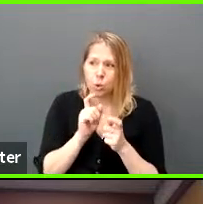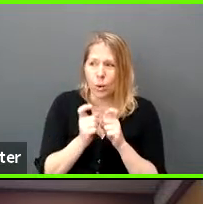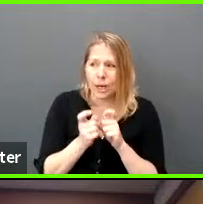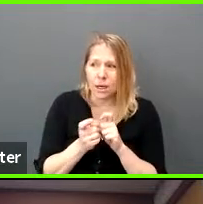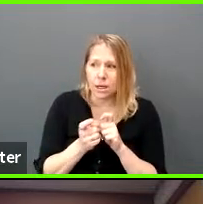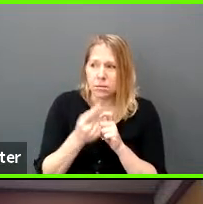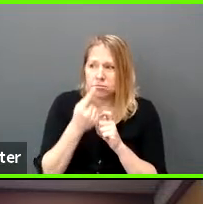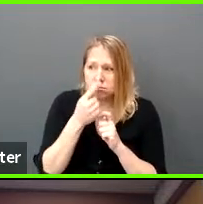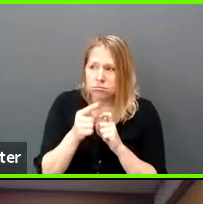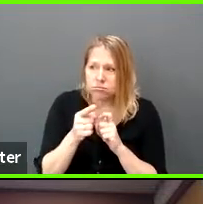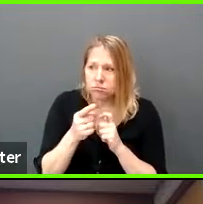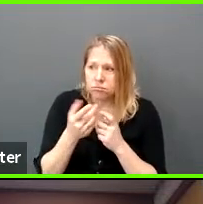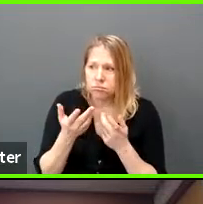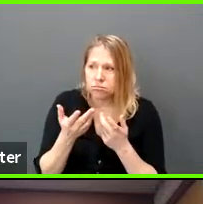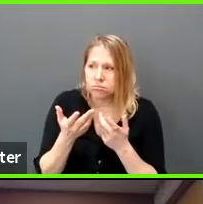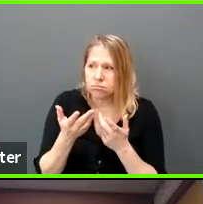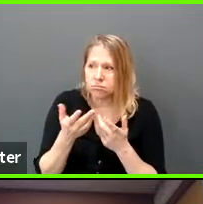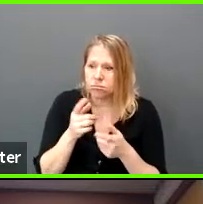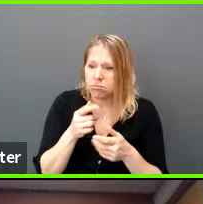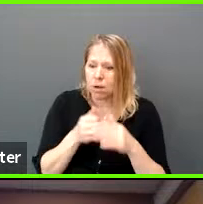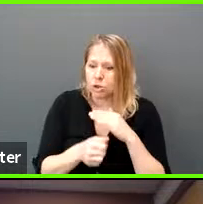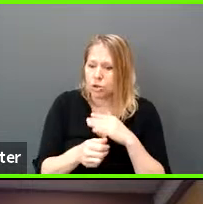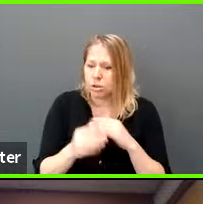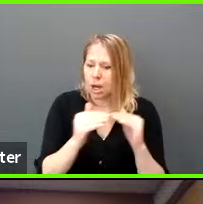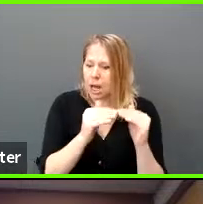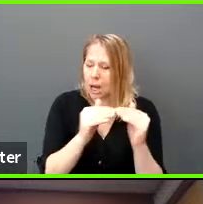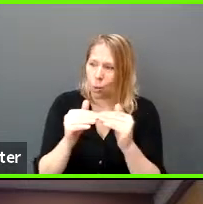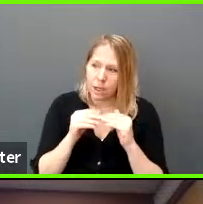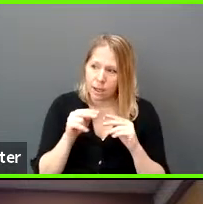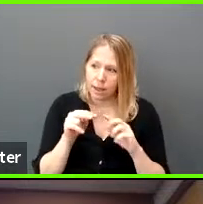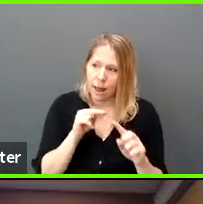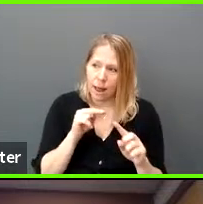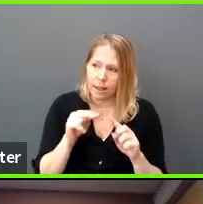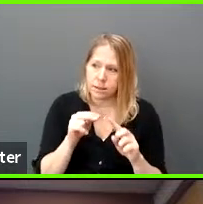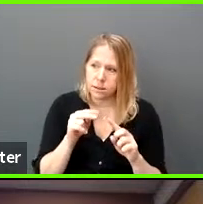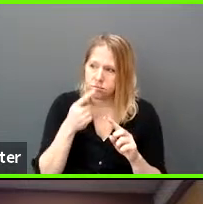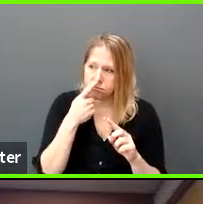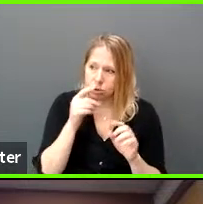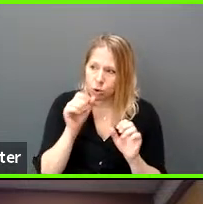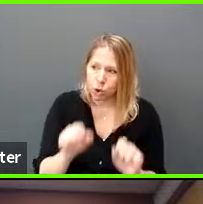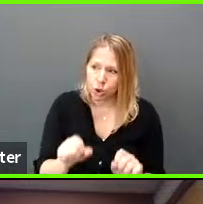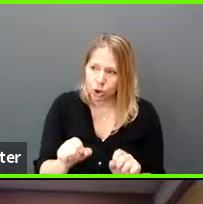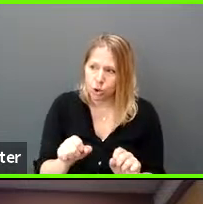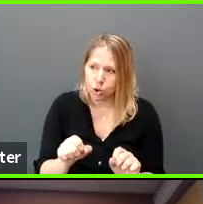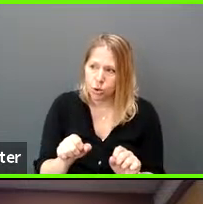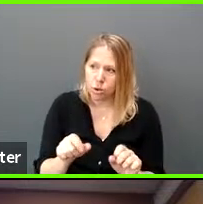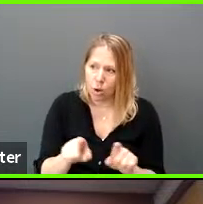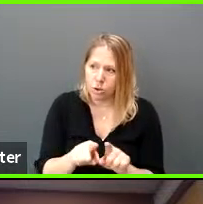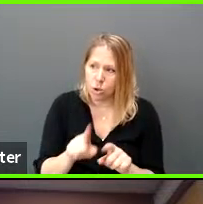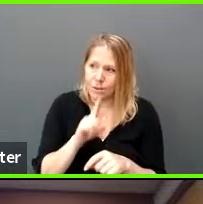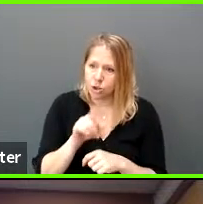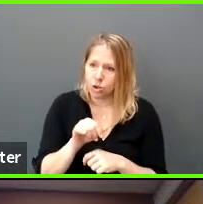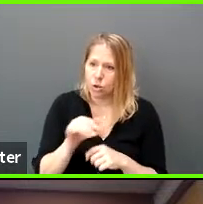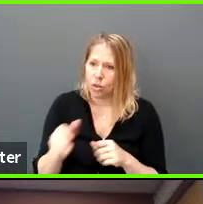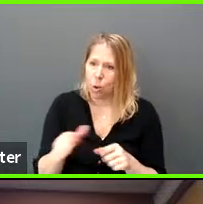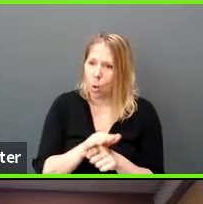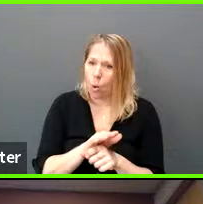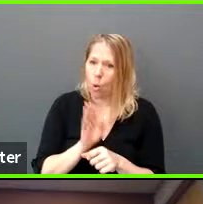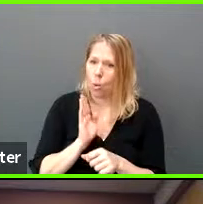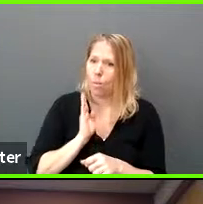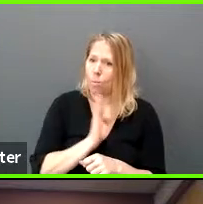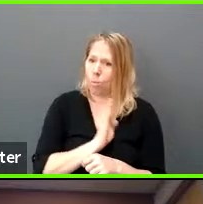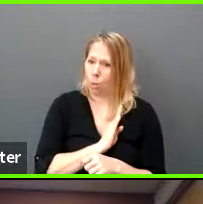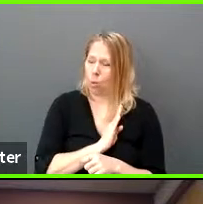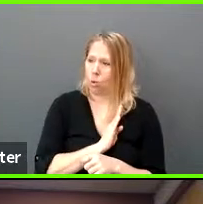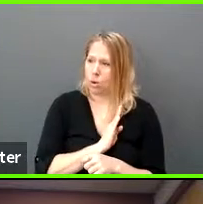them, where it's under a equity lens, could you also then make sure that the whole board gets